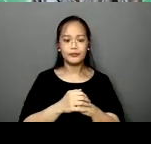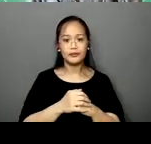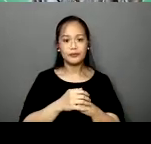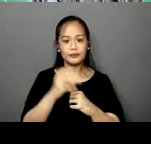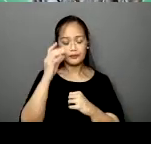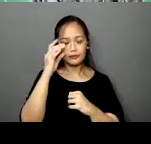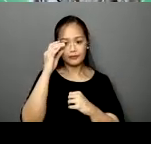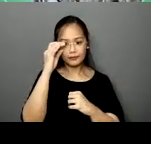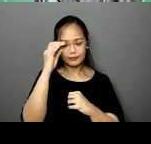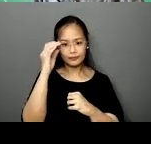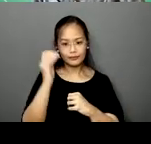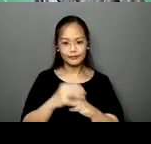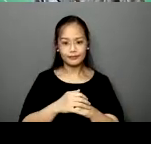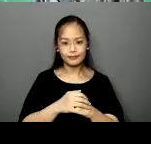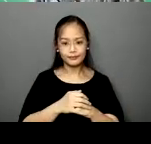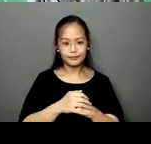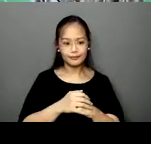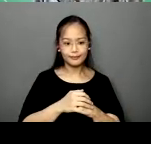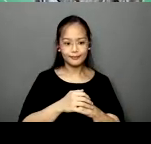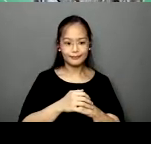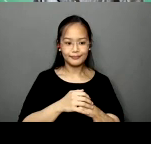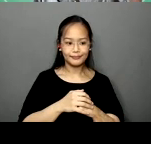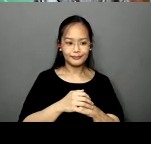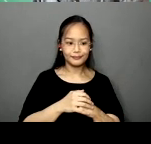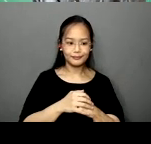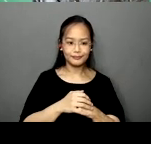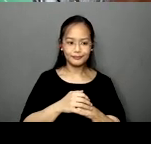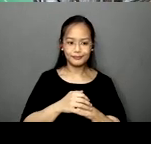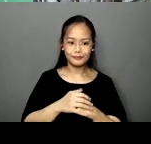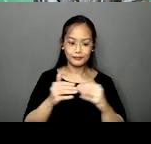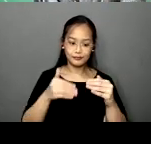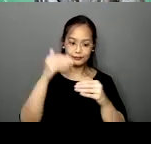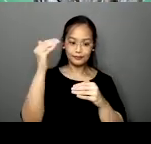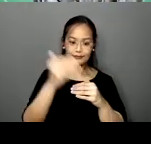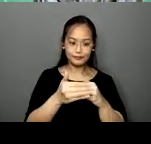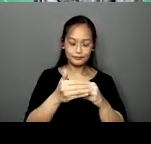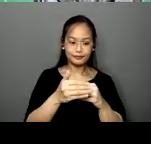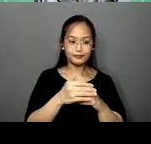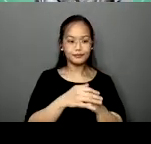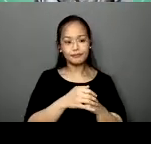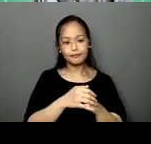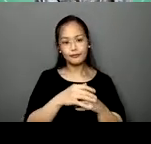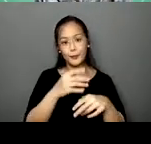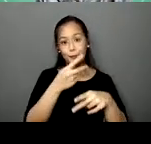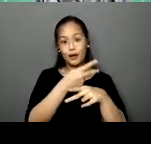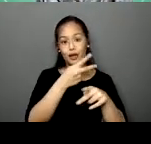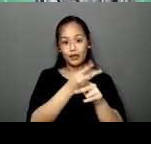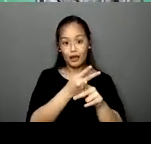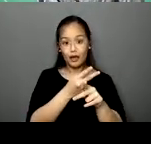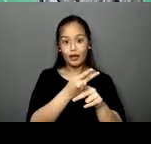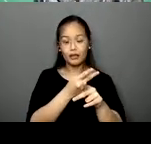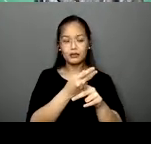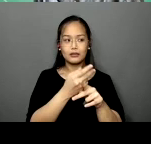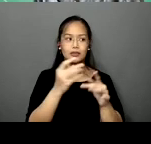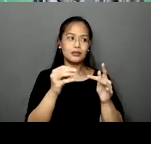about metrics is certifying bodies. And when we move now to products, particularly in services, this is